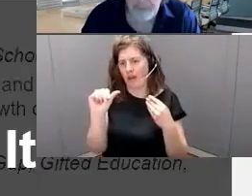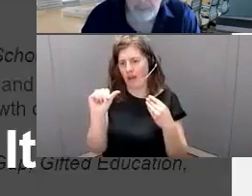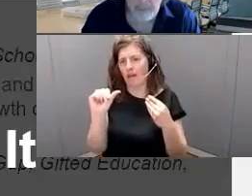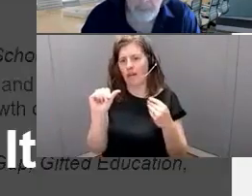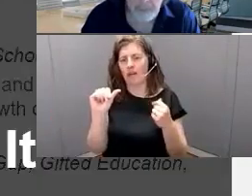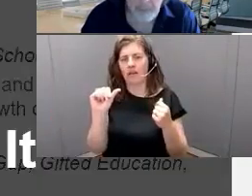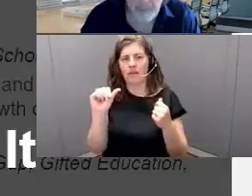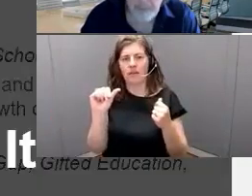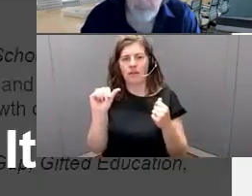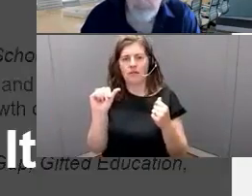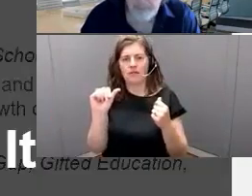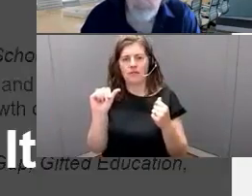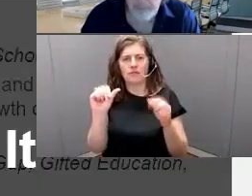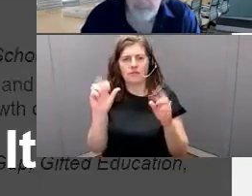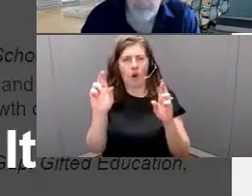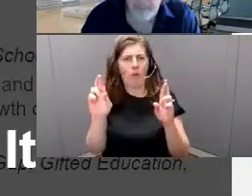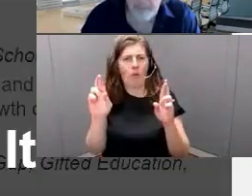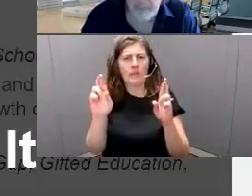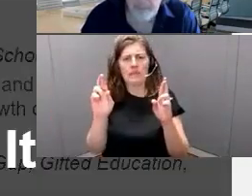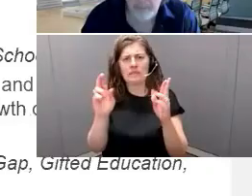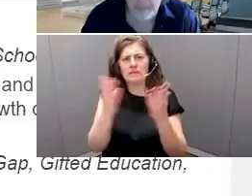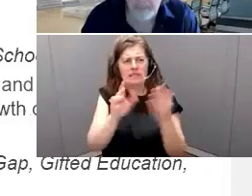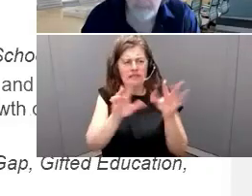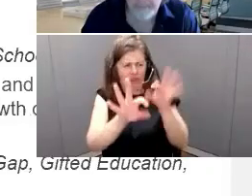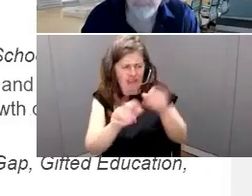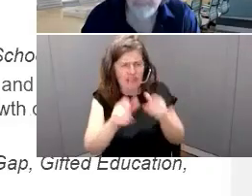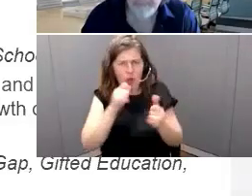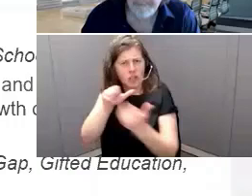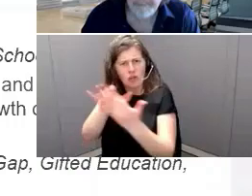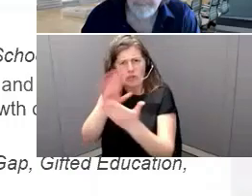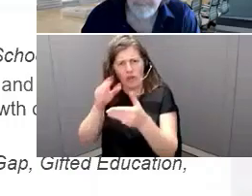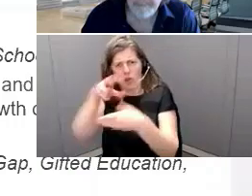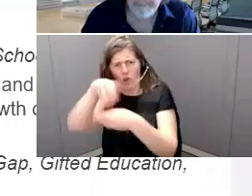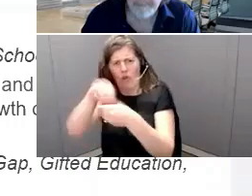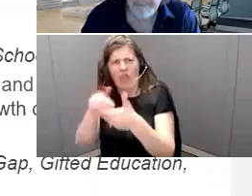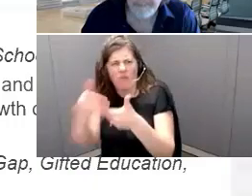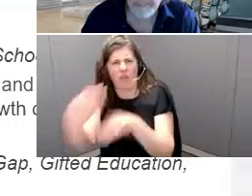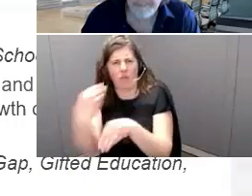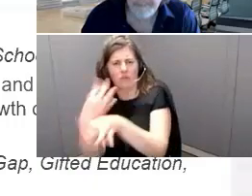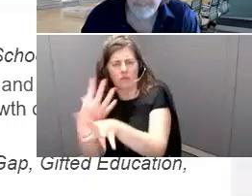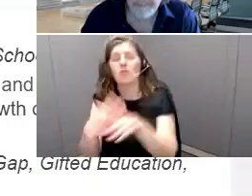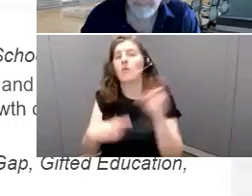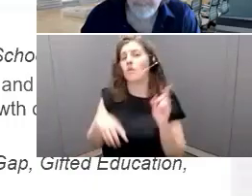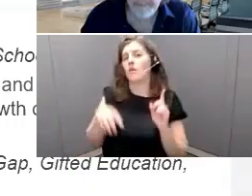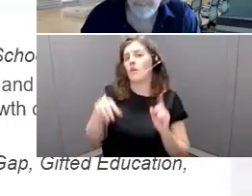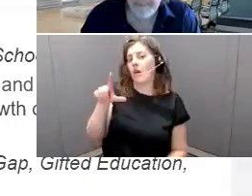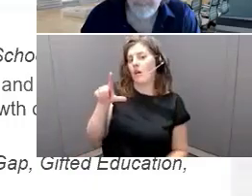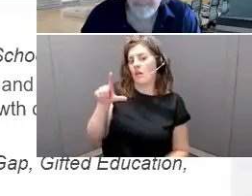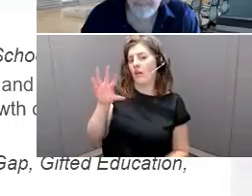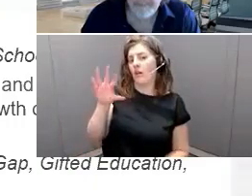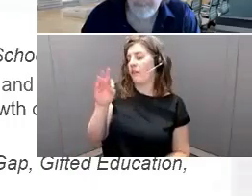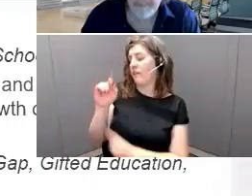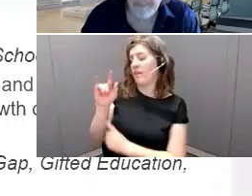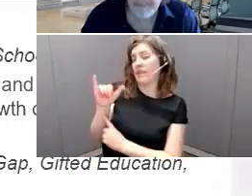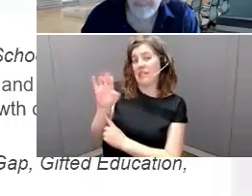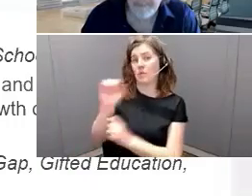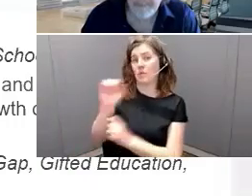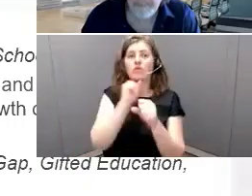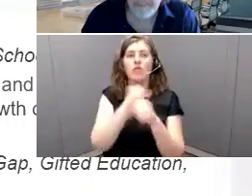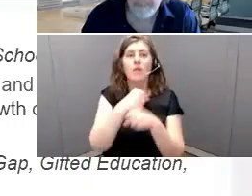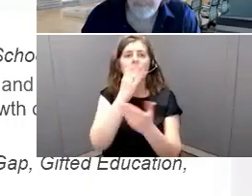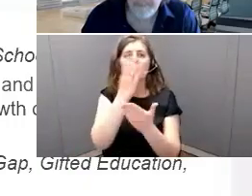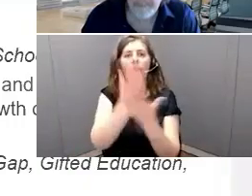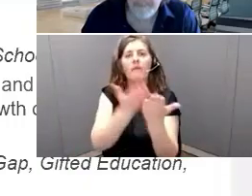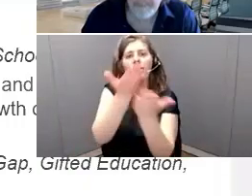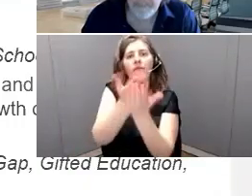that were not addressed and trying to find a way to answer those. And we will try to make some fact sheets from the Q&A. But